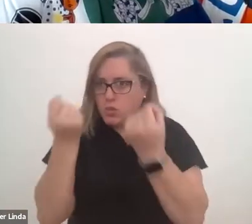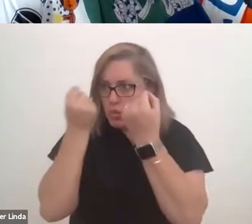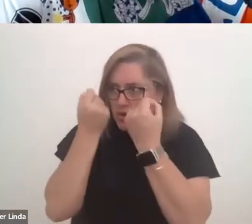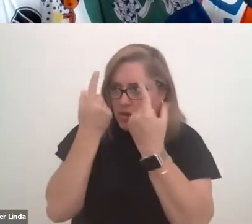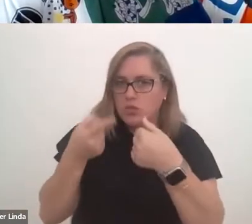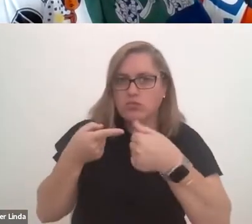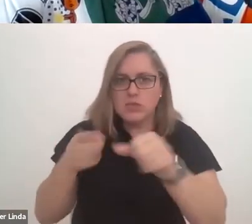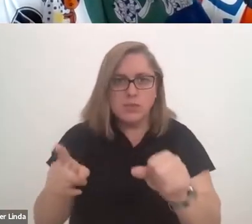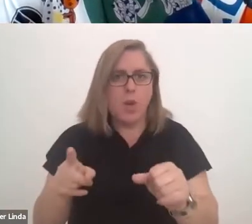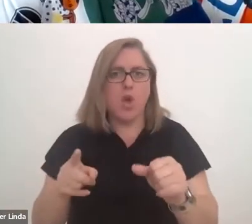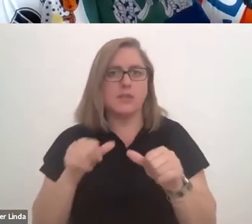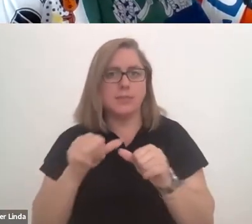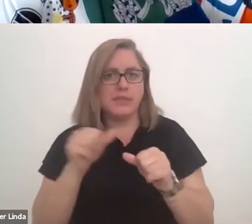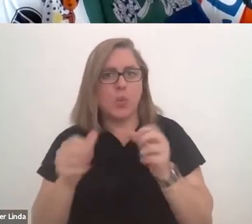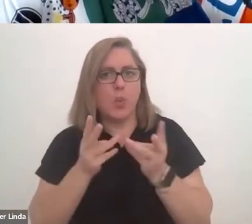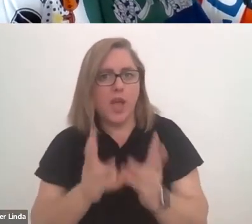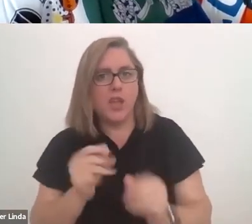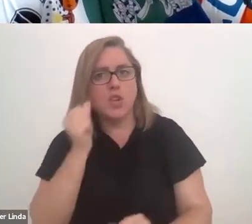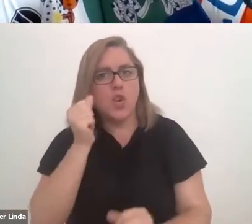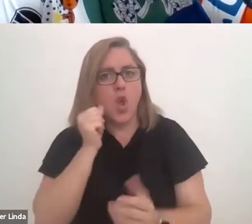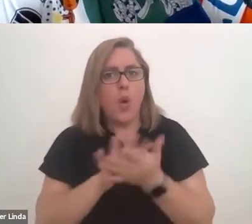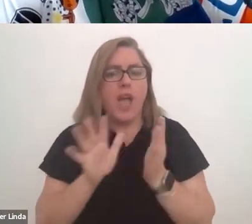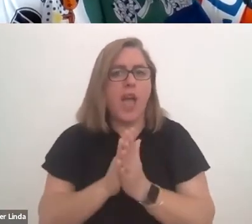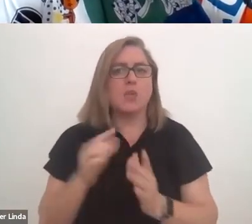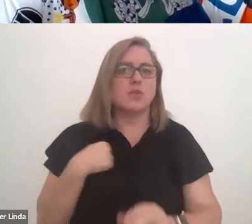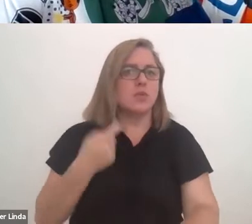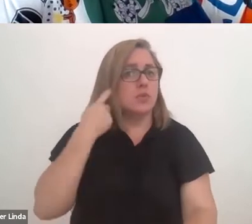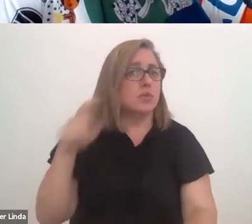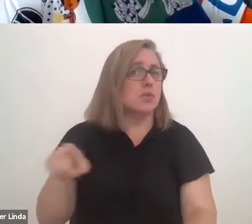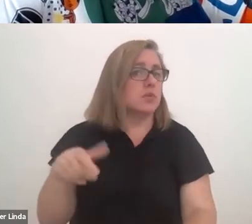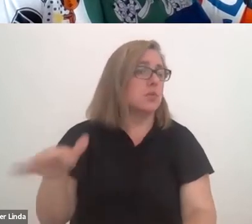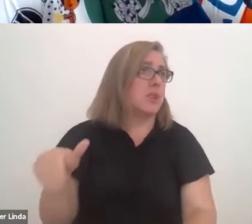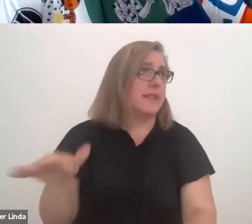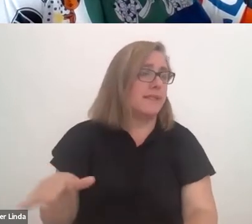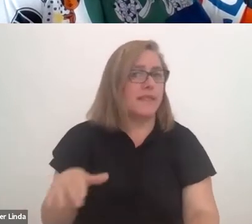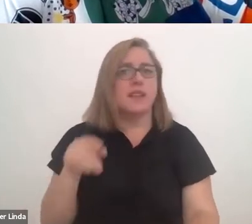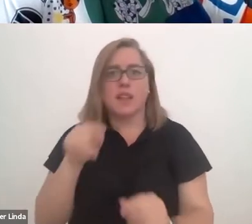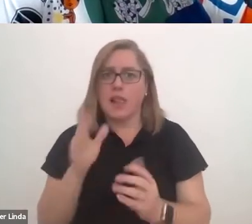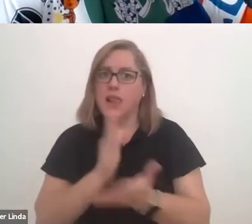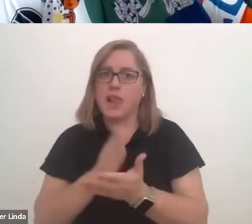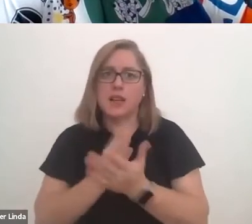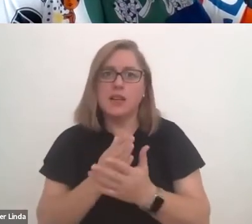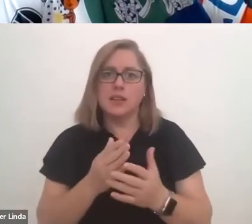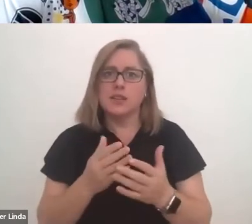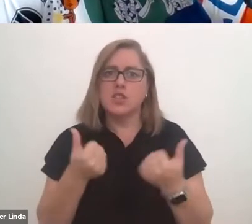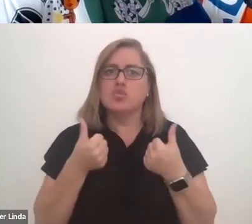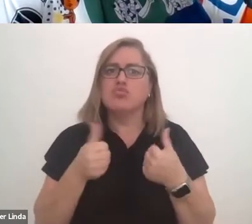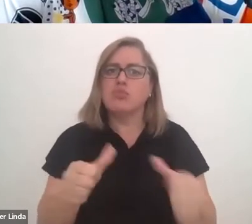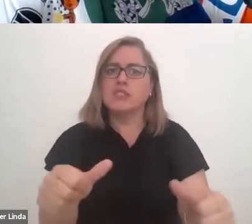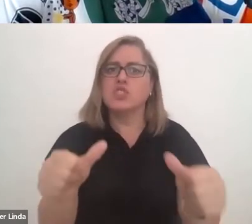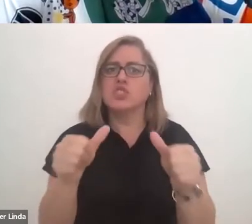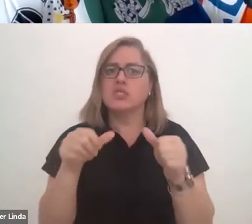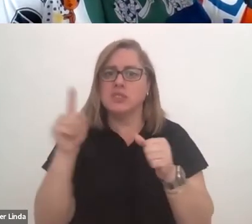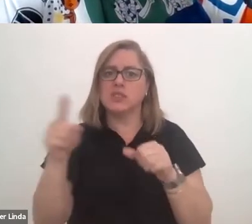respond to it more constructively, to know when to leave it and all of those things. That this is kind of a long-term strategy for engaging